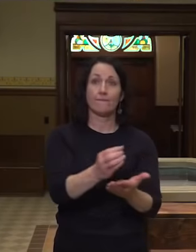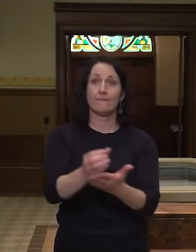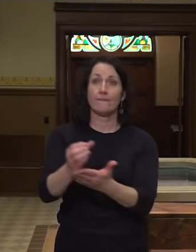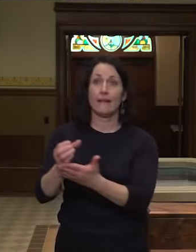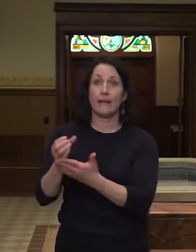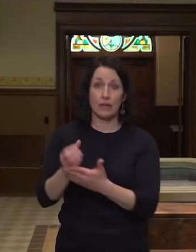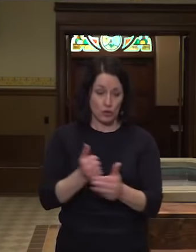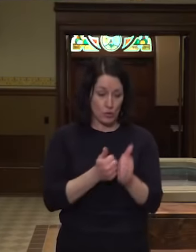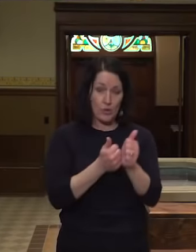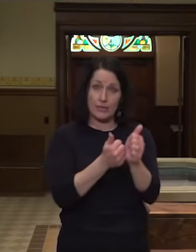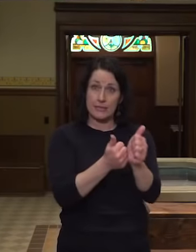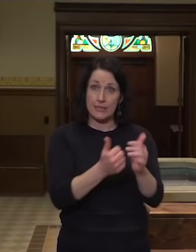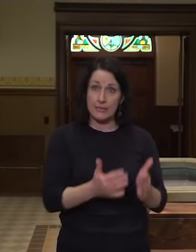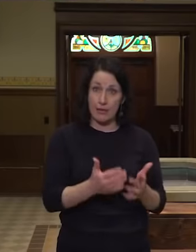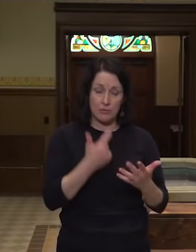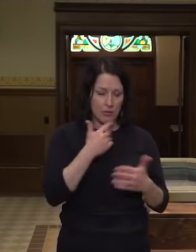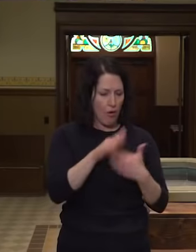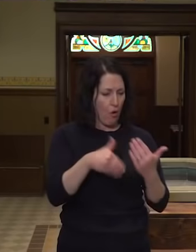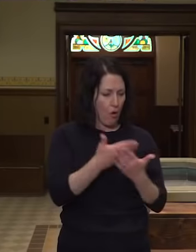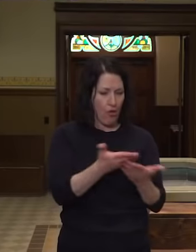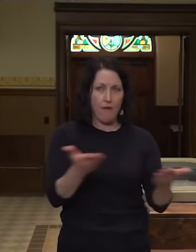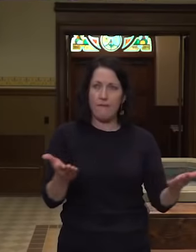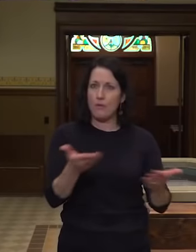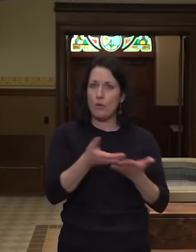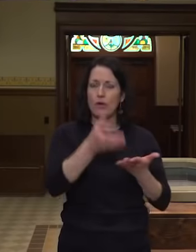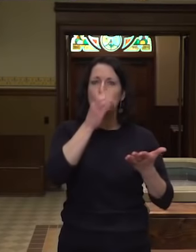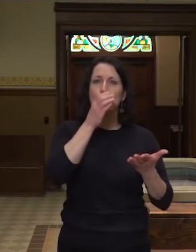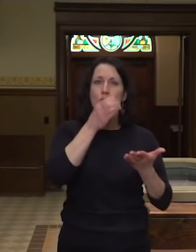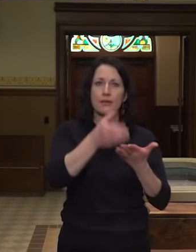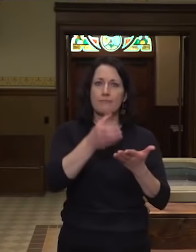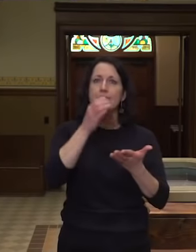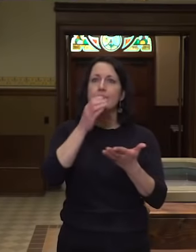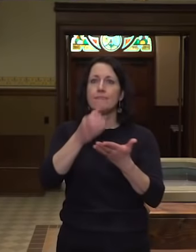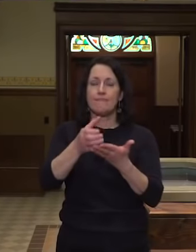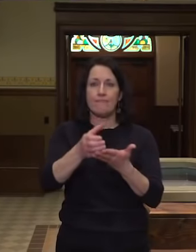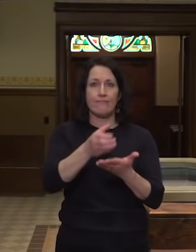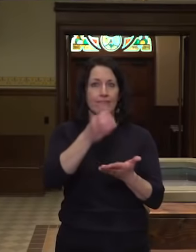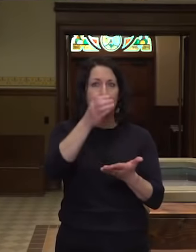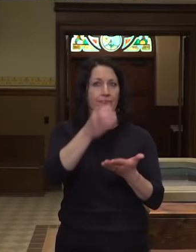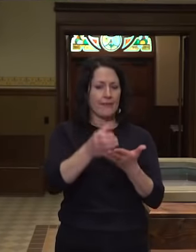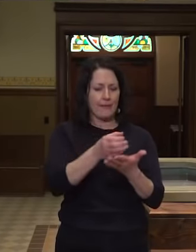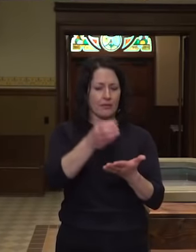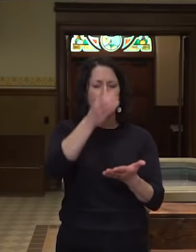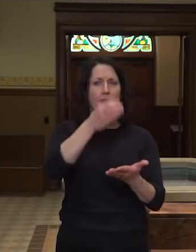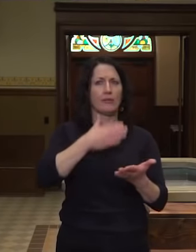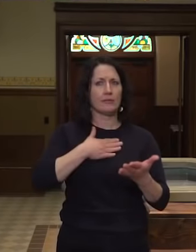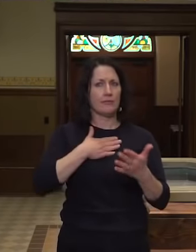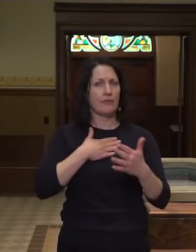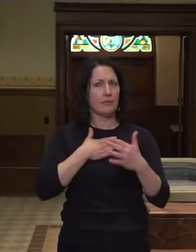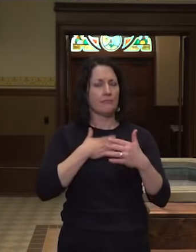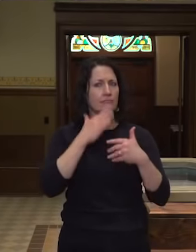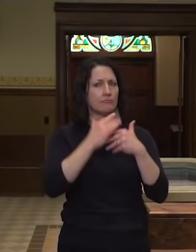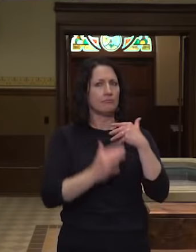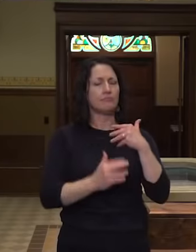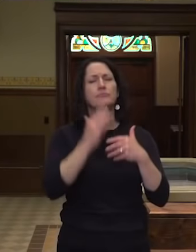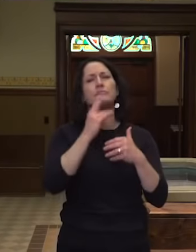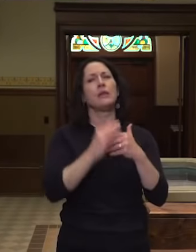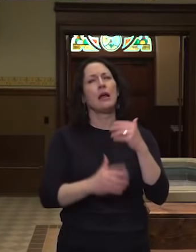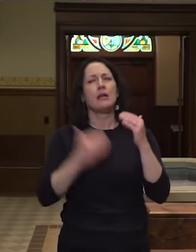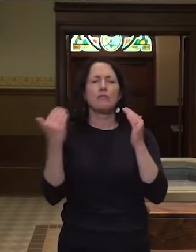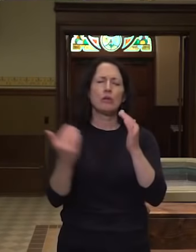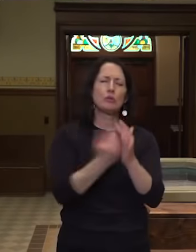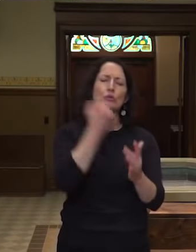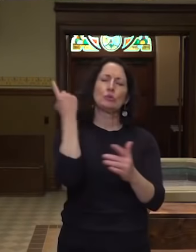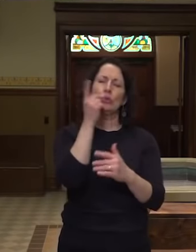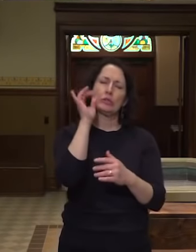saying, "Take this, all of you, and drink from it, for this is the chalice of my blood, the blood of the new and